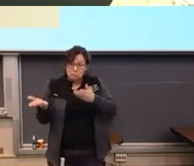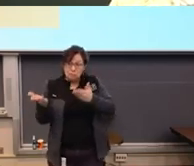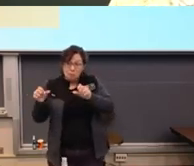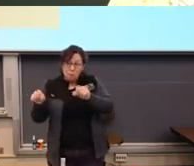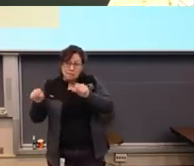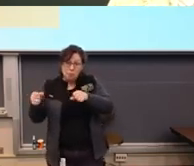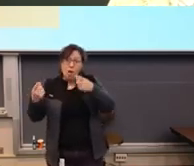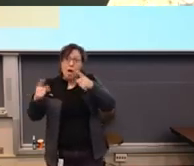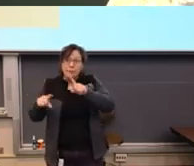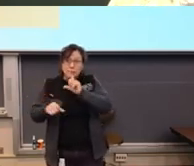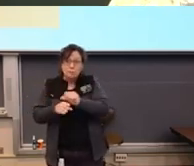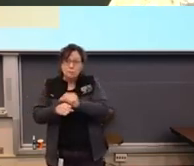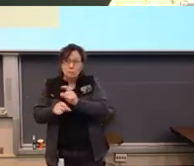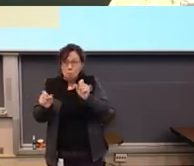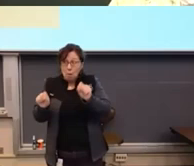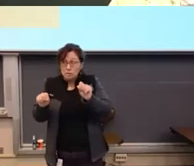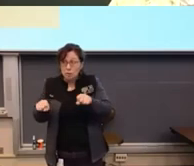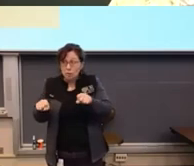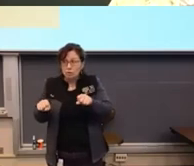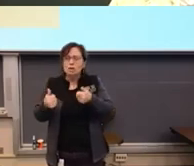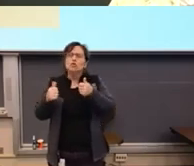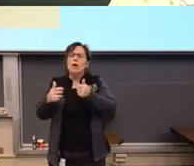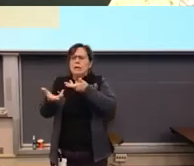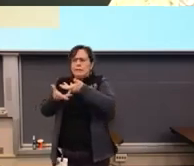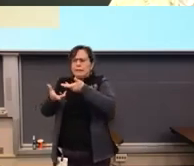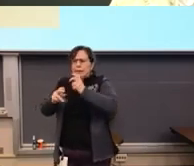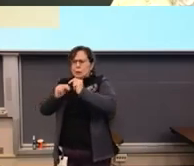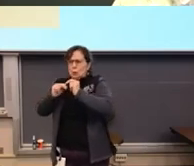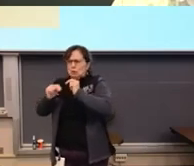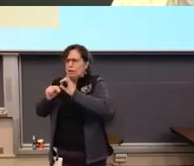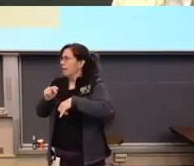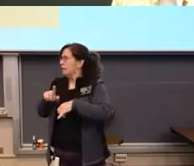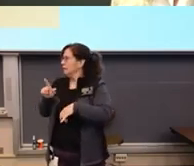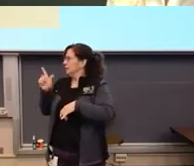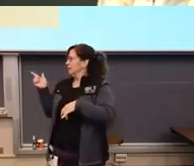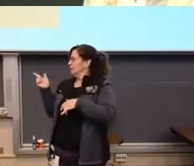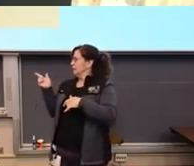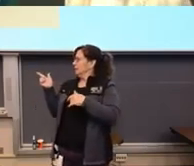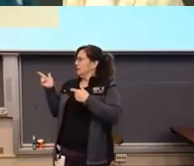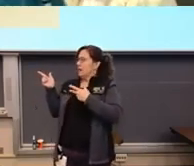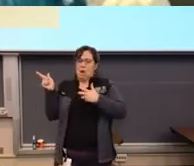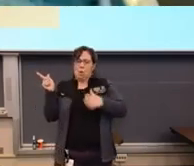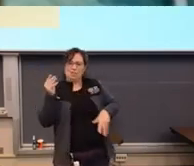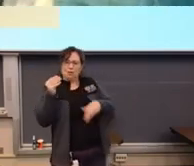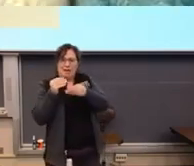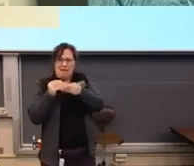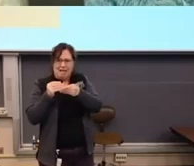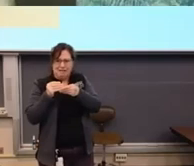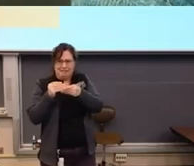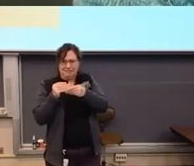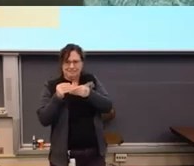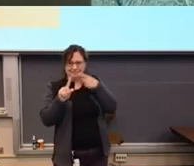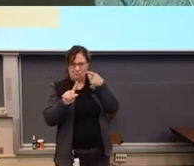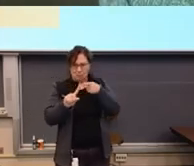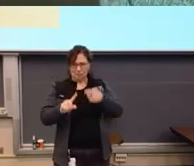that this is really happening? And just try and negotiate that. I wanted to just add one thing to that, and that is